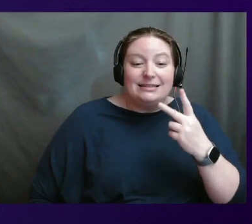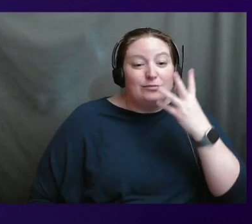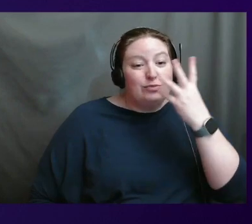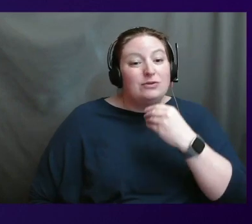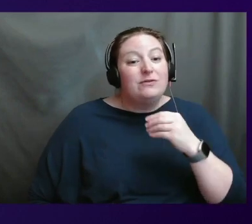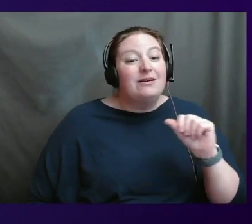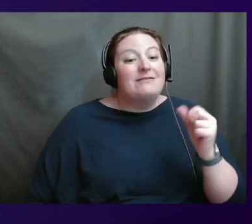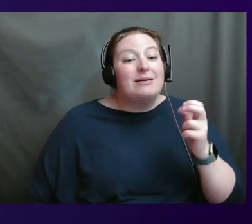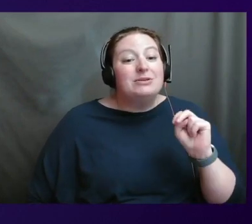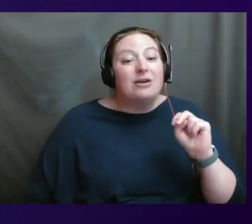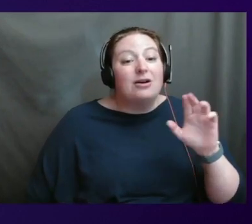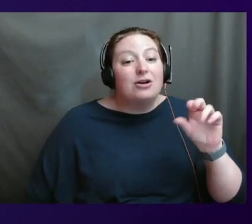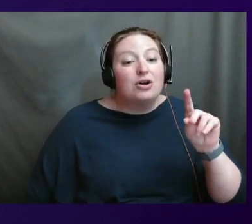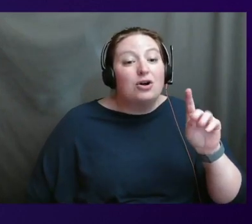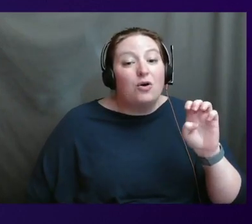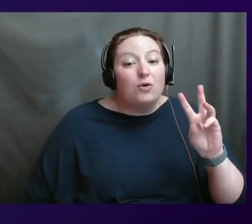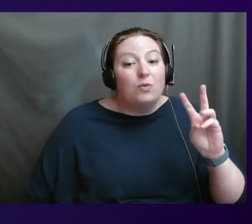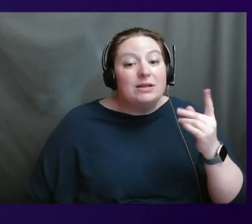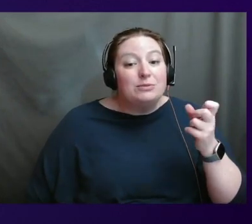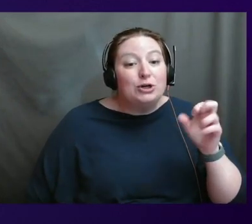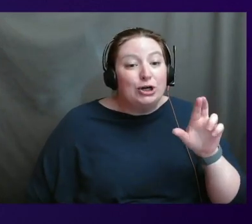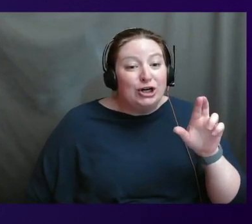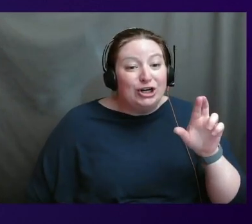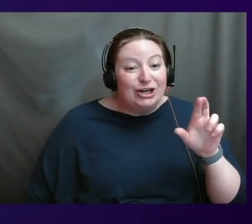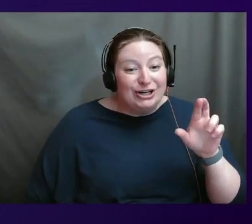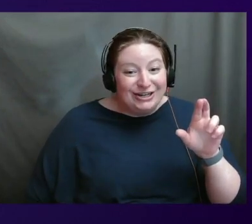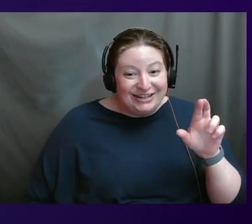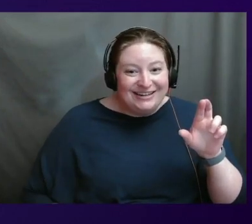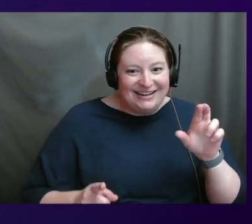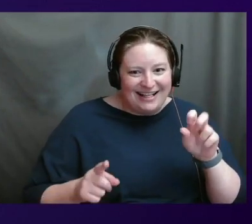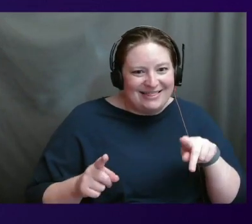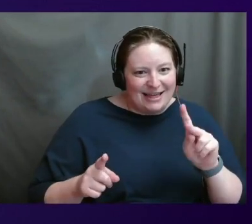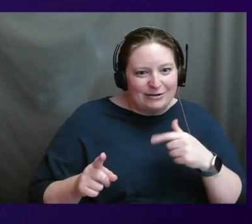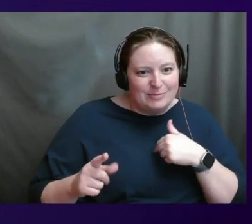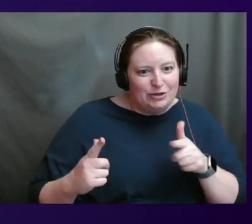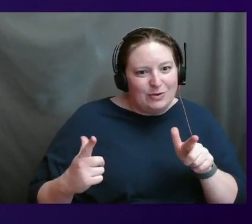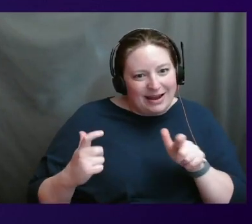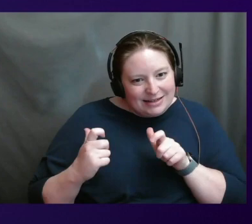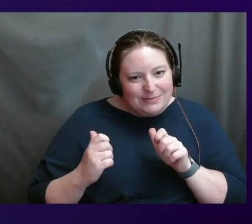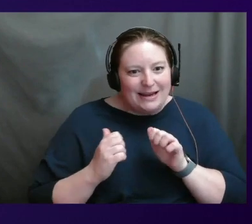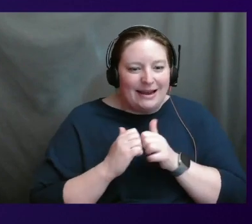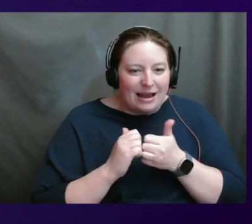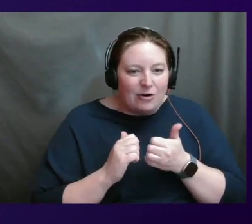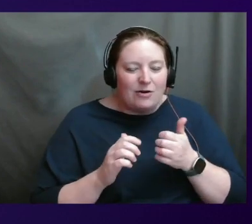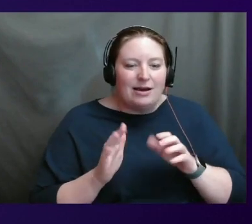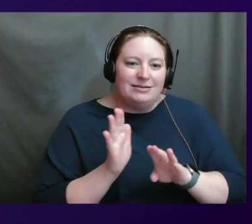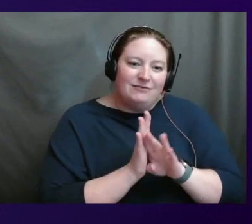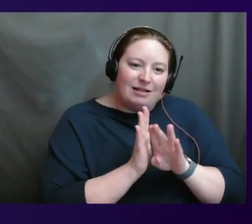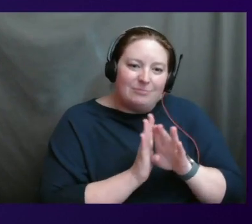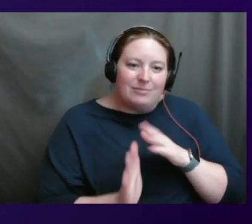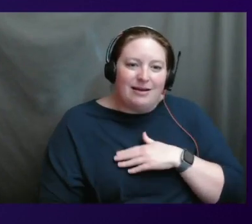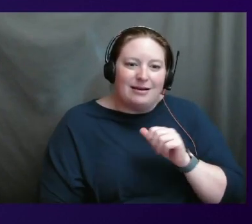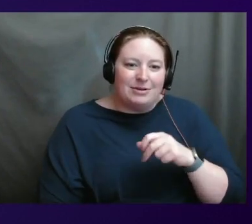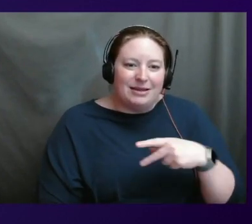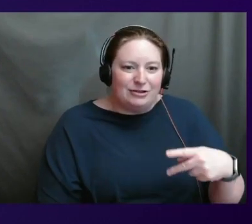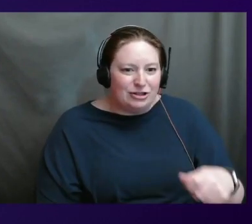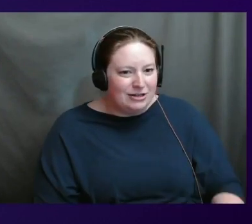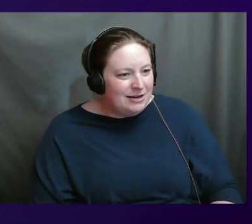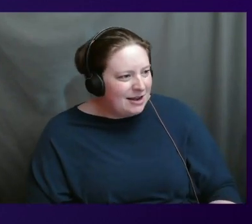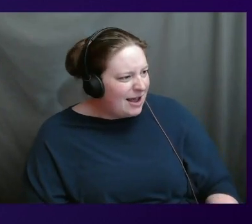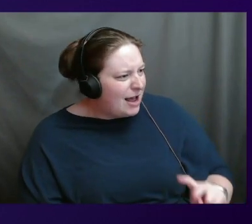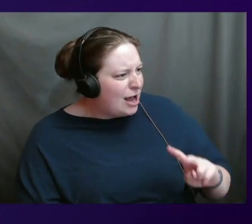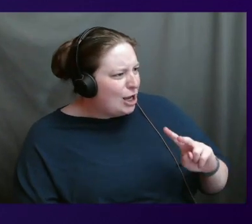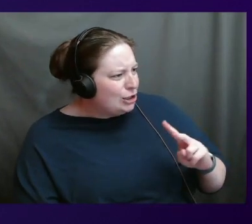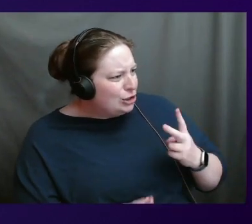at work. Oh. Ooh. And it just allows me to really expedite how I develop my applications. Did you just give us a twofer? I mean, you know, I'm He just.